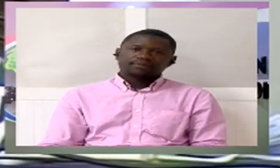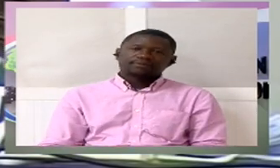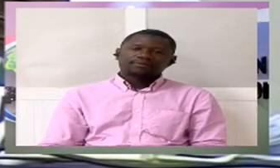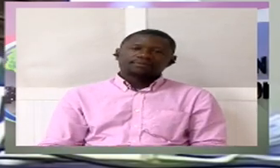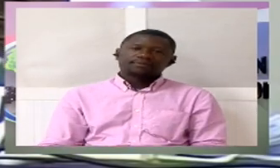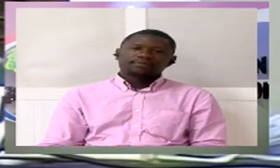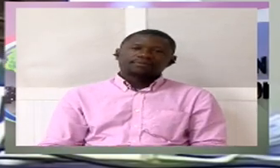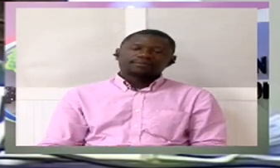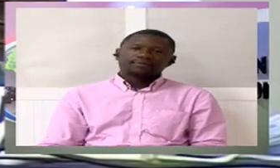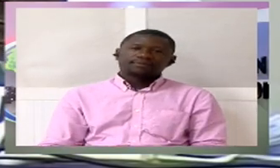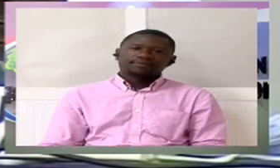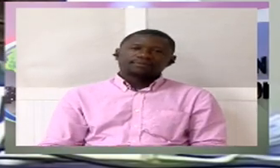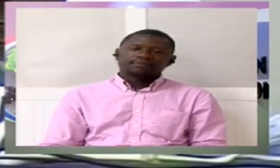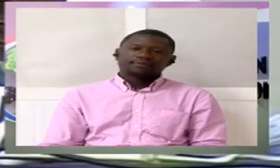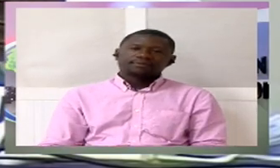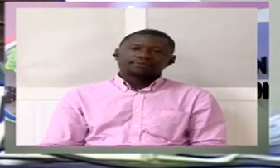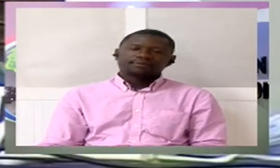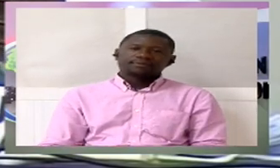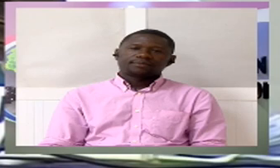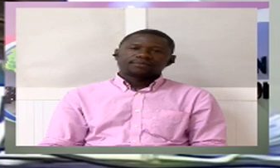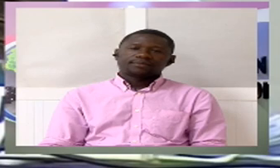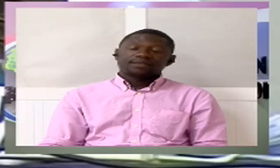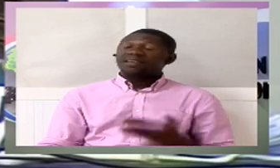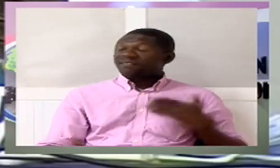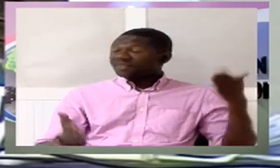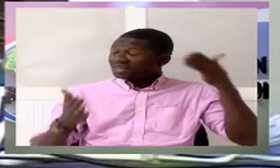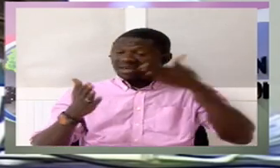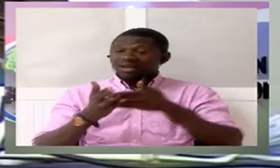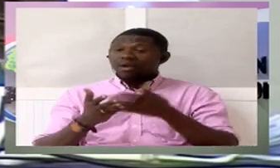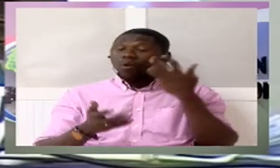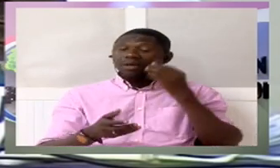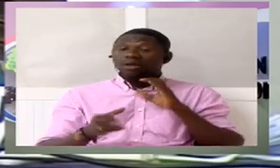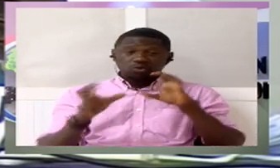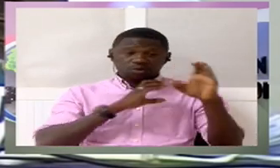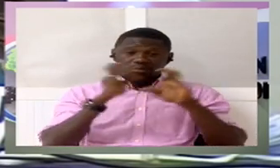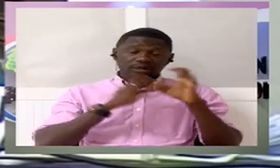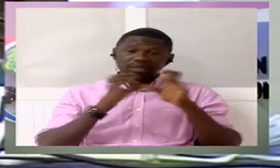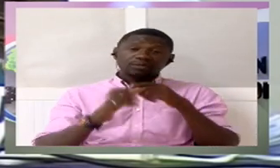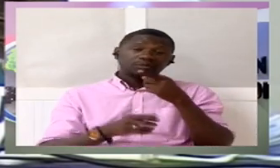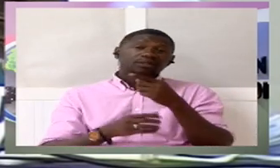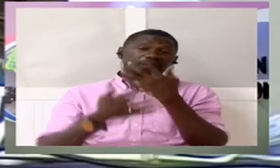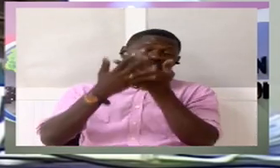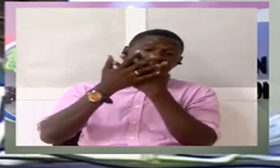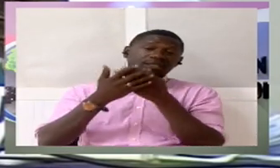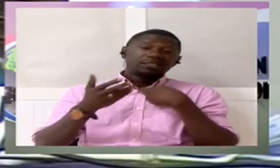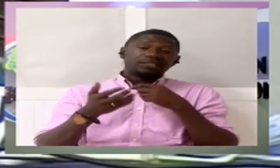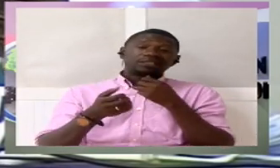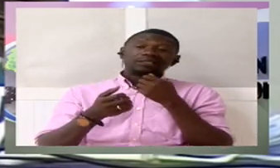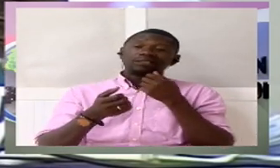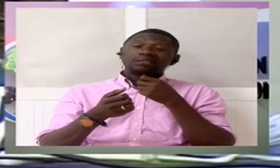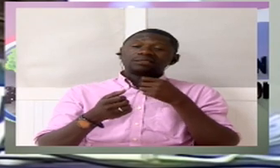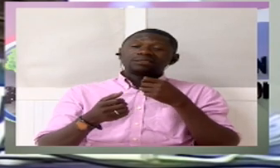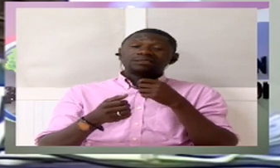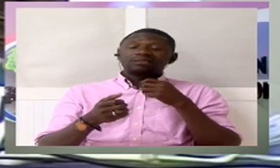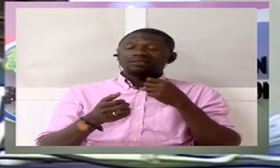adiata nyongole nyama. Even now, when I communicate with him in his current condition of